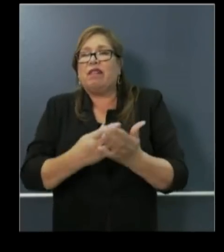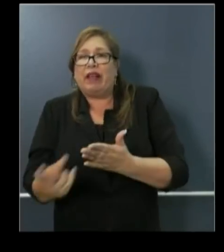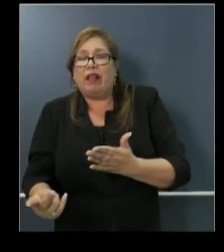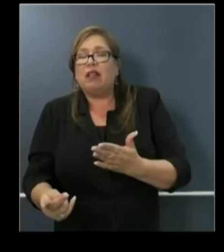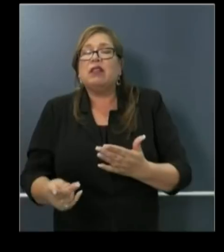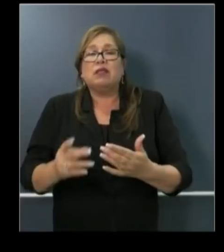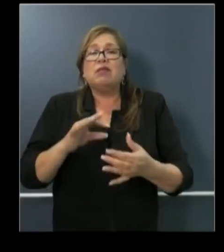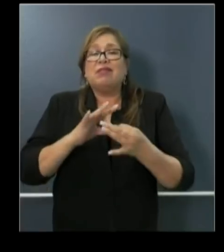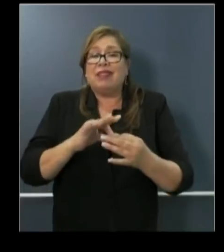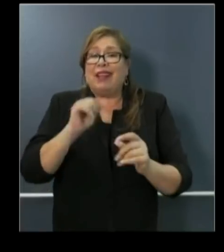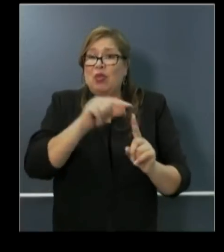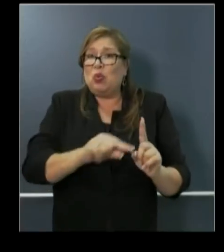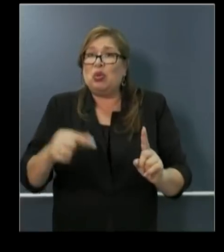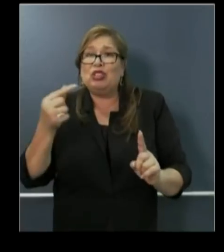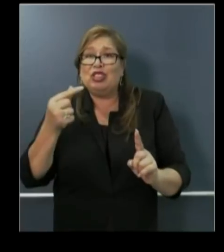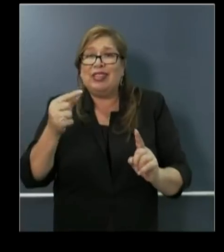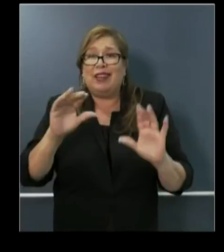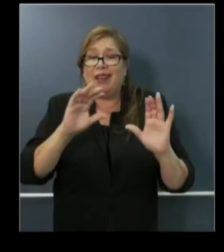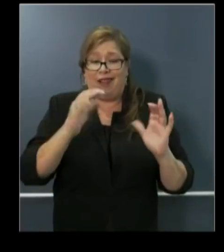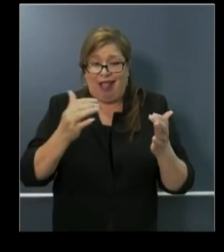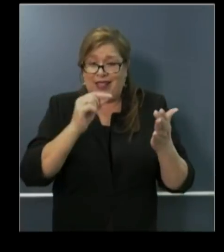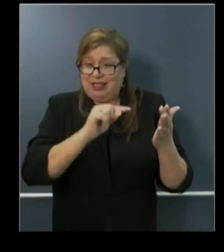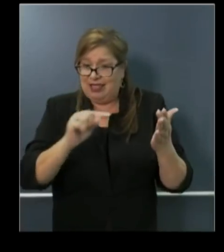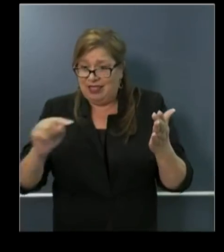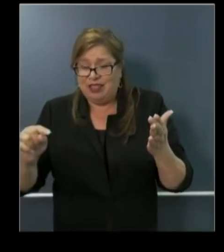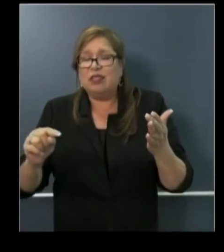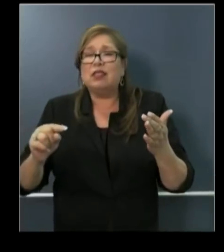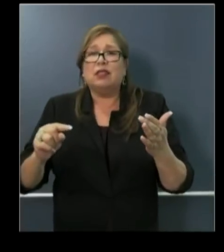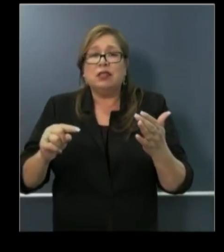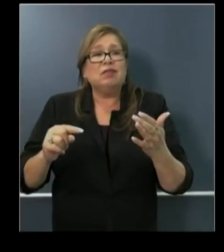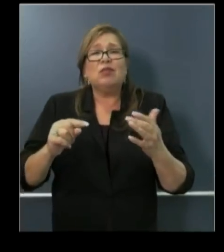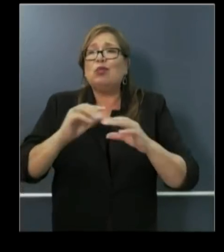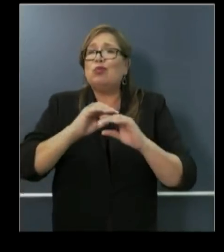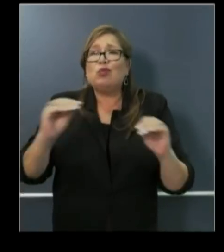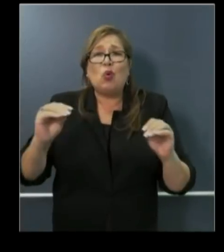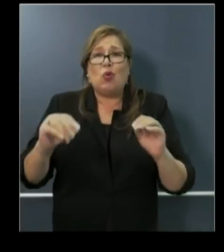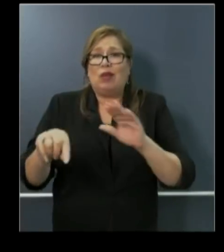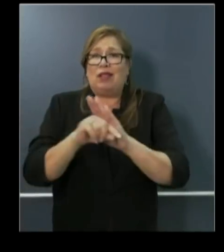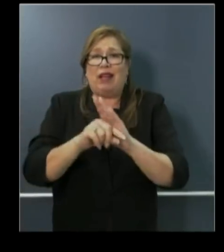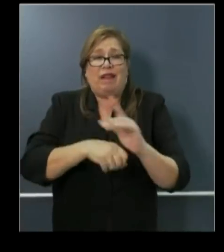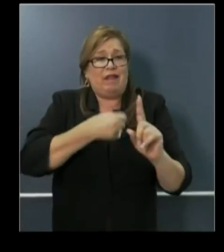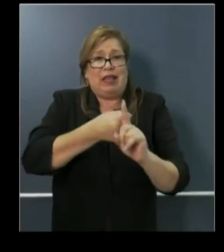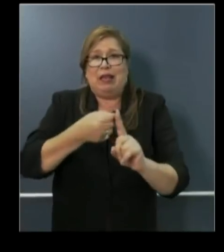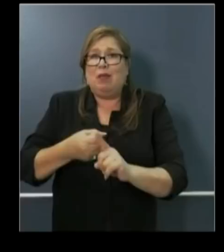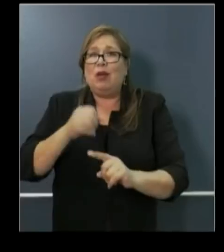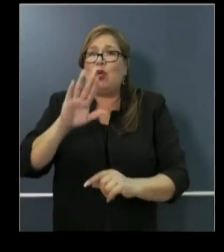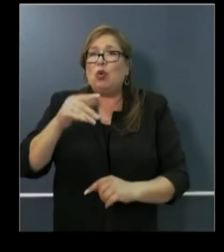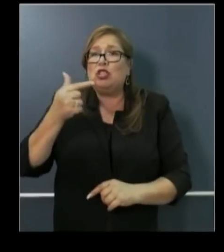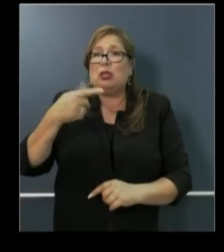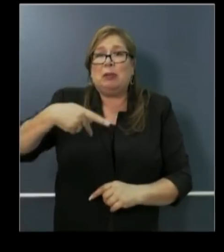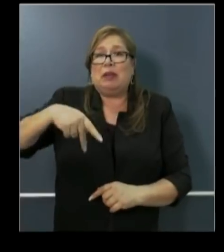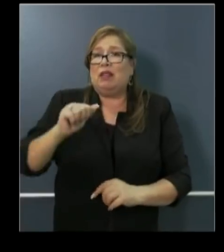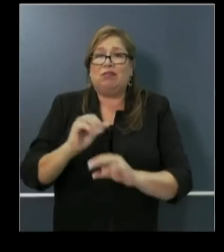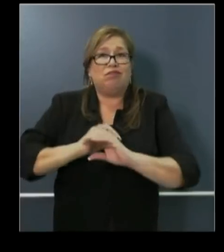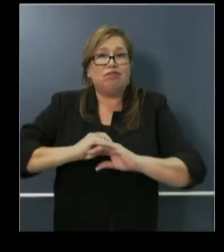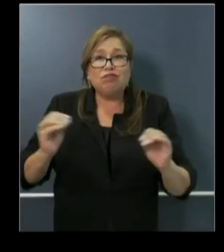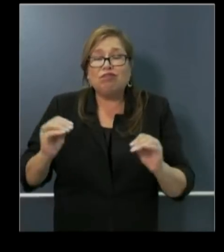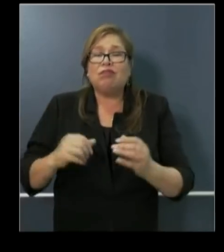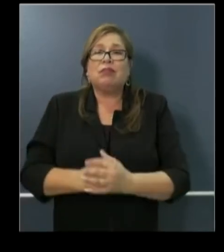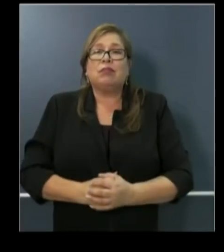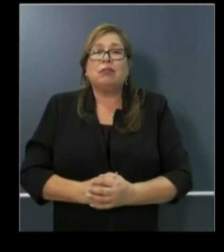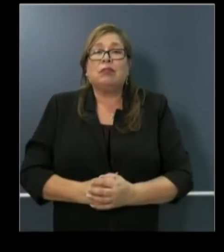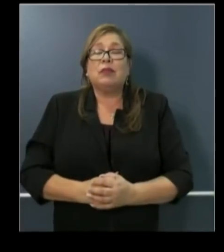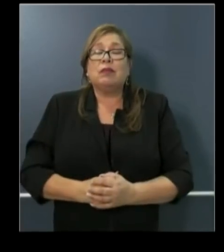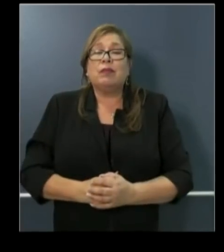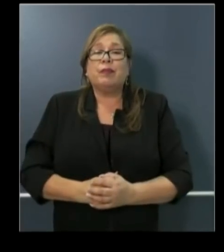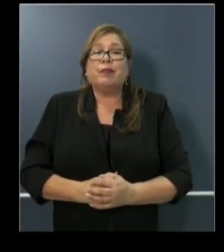courses during these recent quarters of the school year with no negative impact on student grade point averages. Colleges and universities